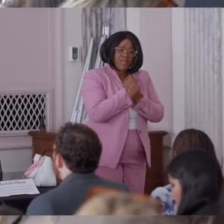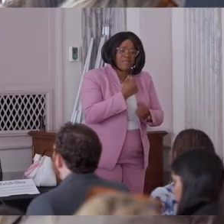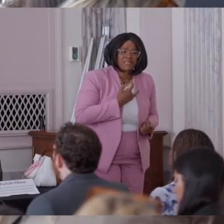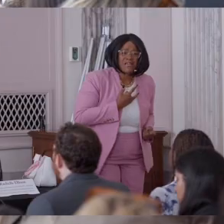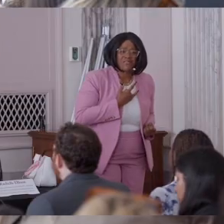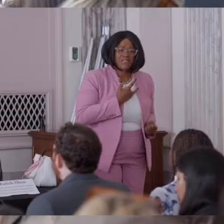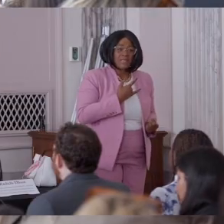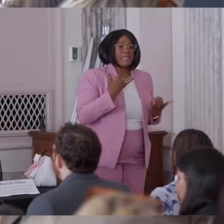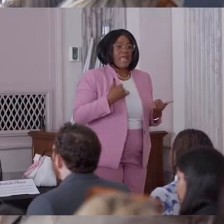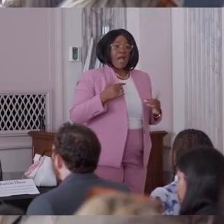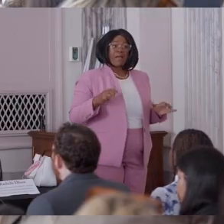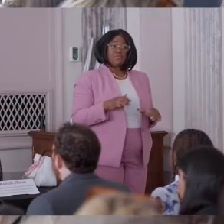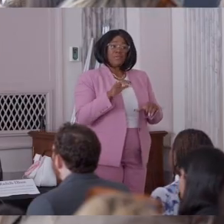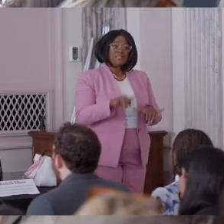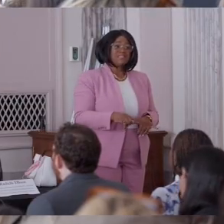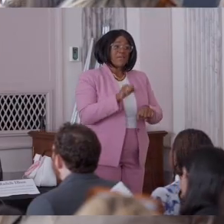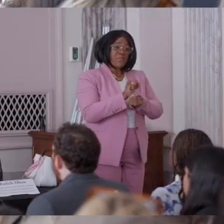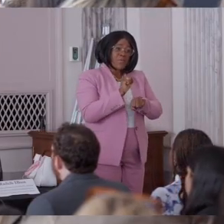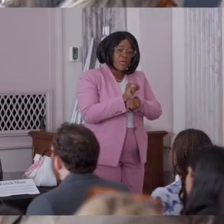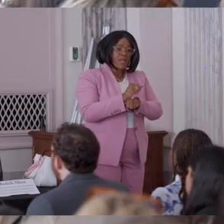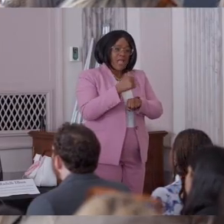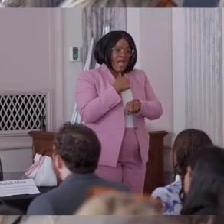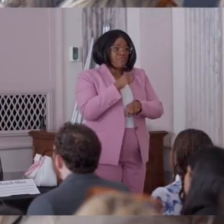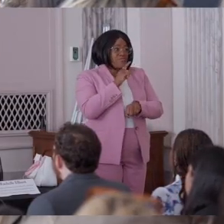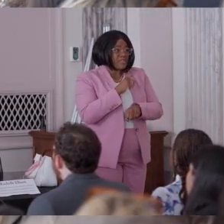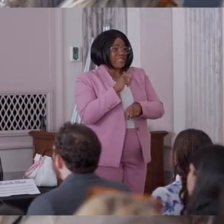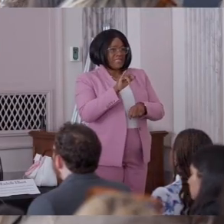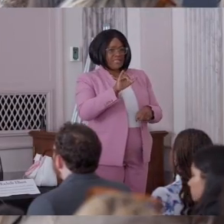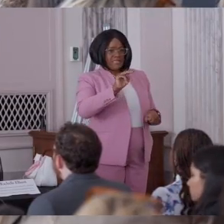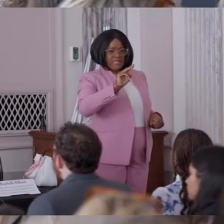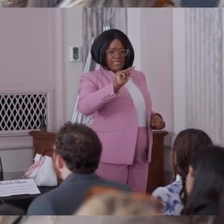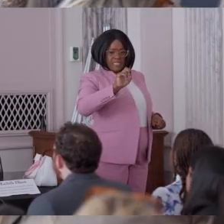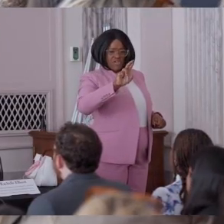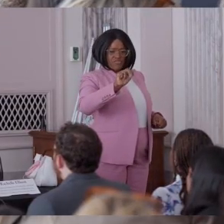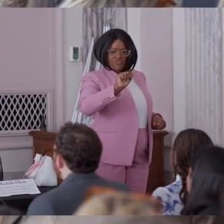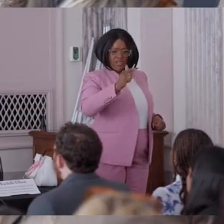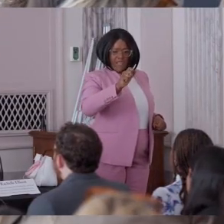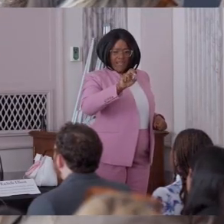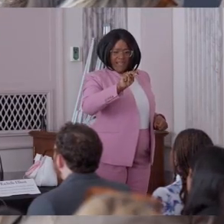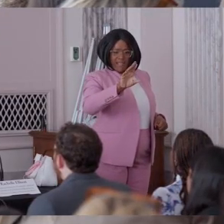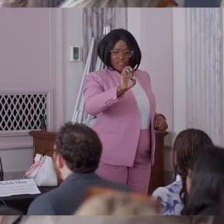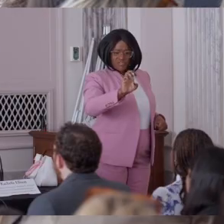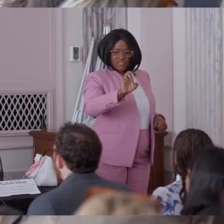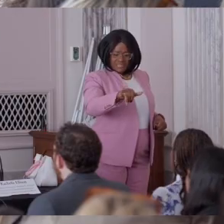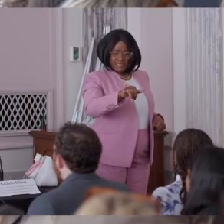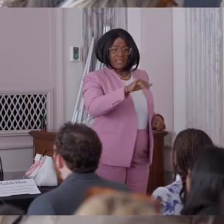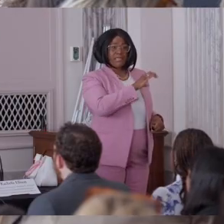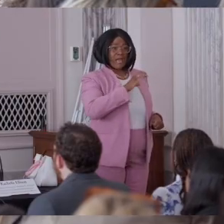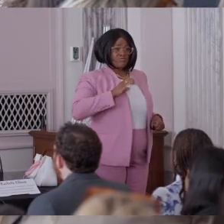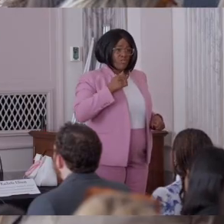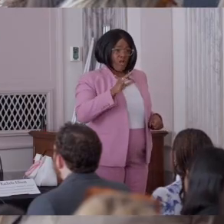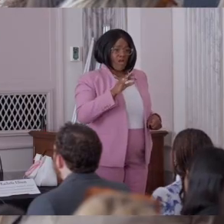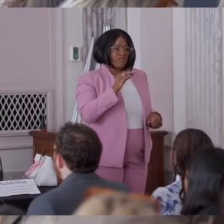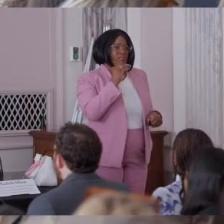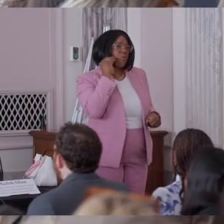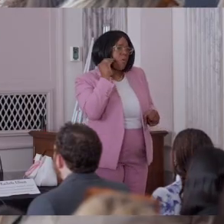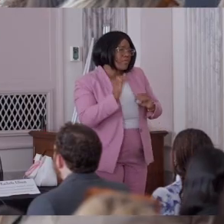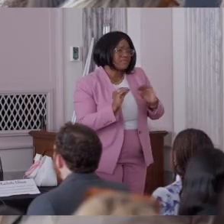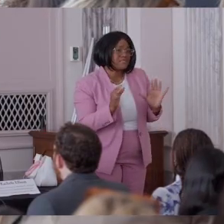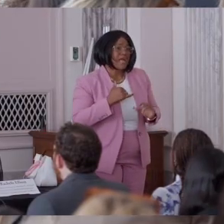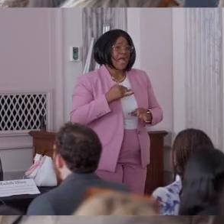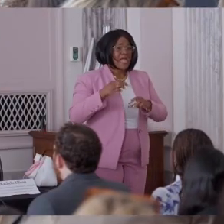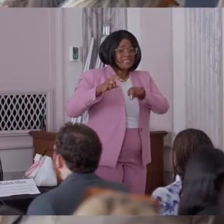I do the same work, sitting on the Interagency Council on Homelessness, appointed to the advocate seat. I sit with all the decision